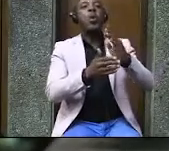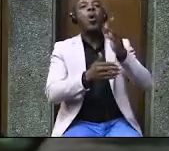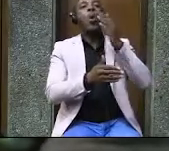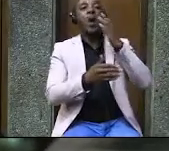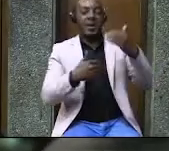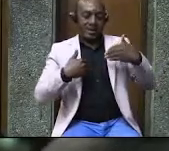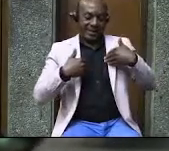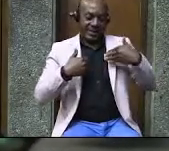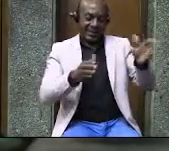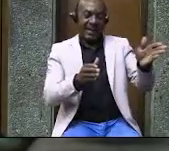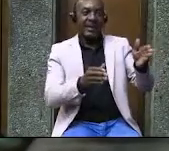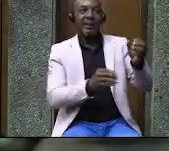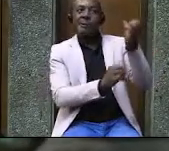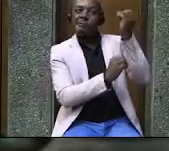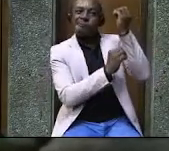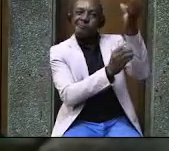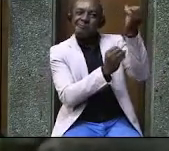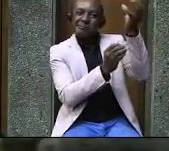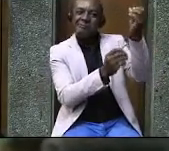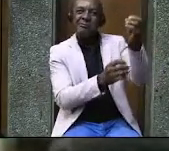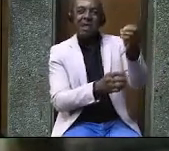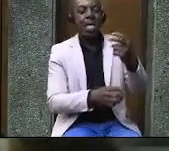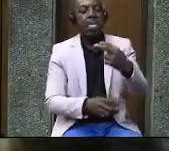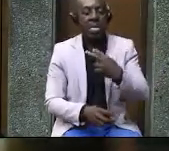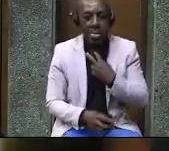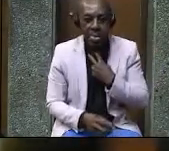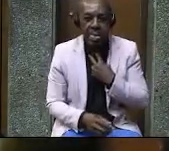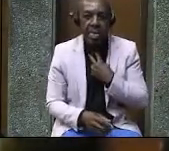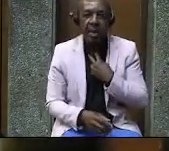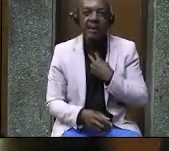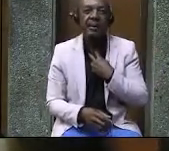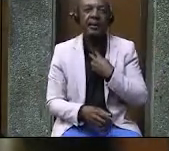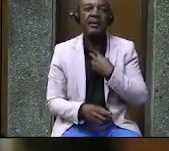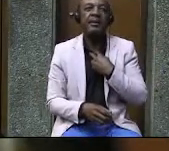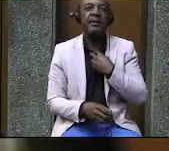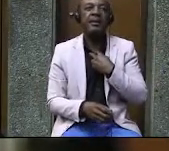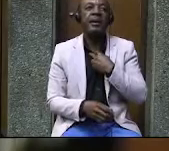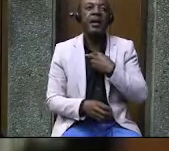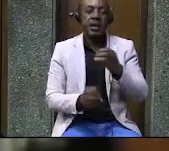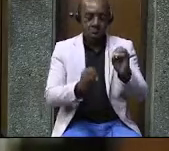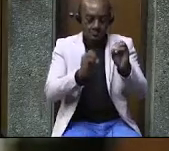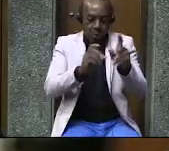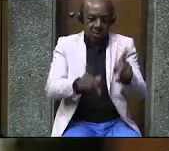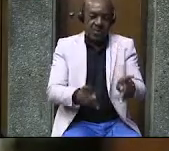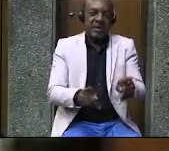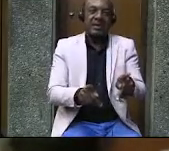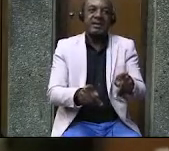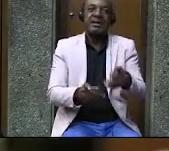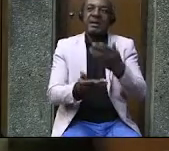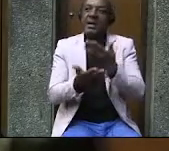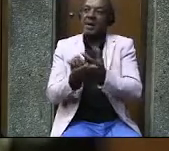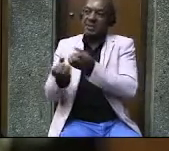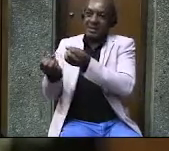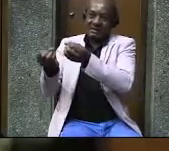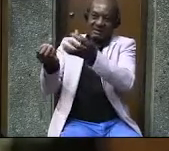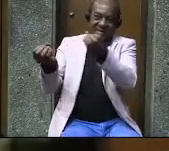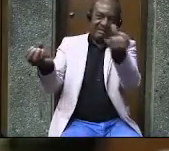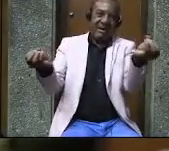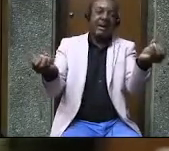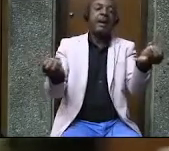is disappointing hore how fanwa ka chance ya hore the public can give a presentation. It is true that